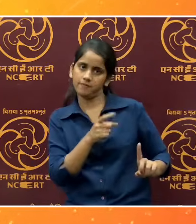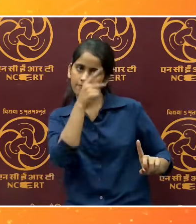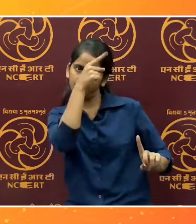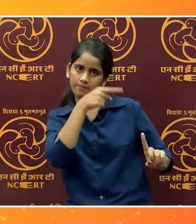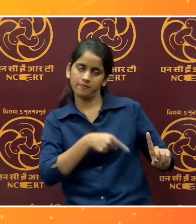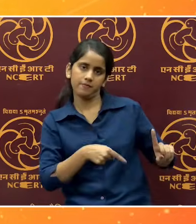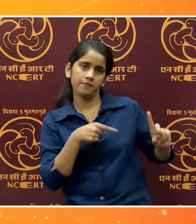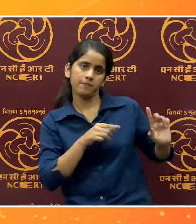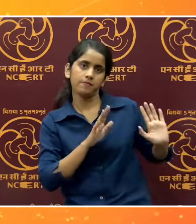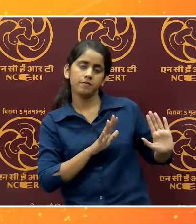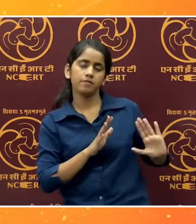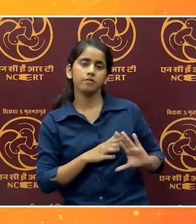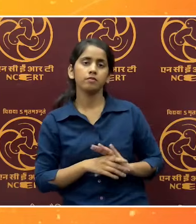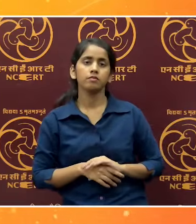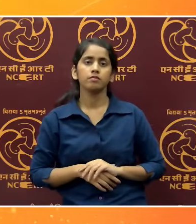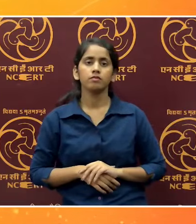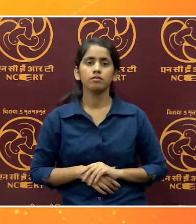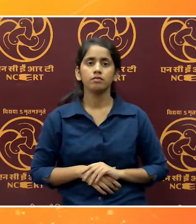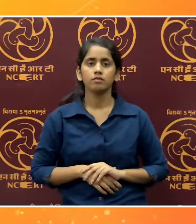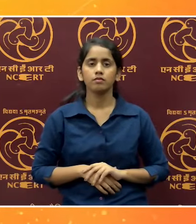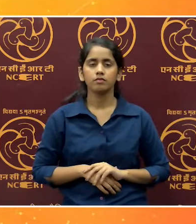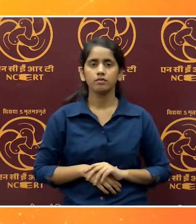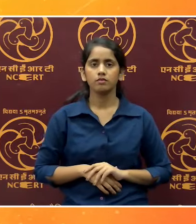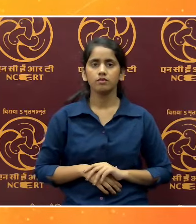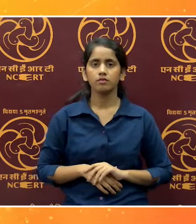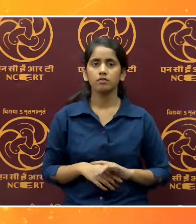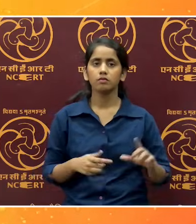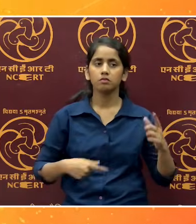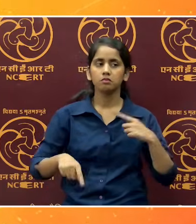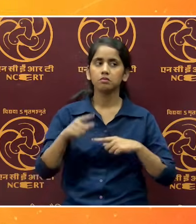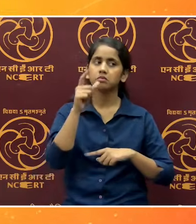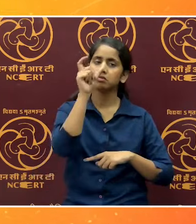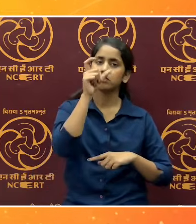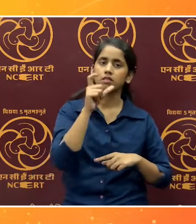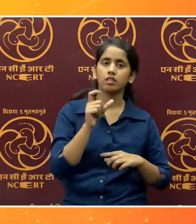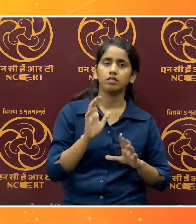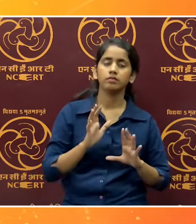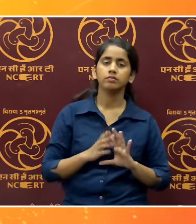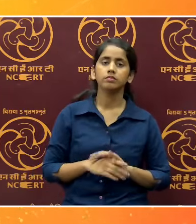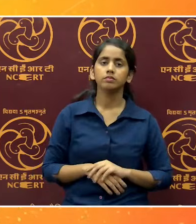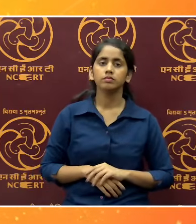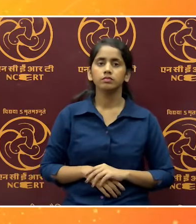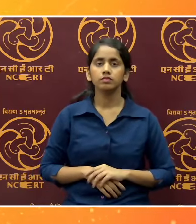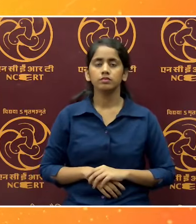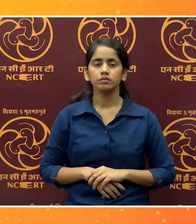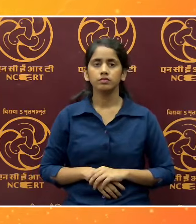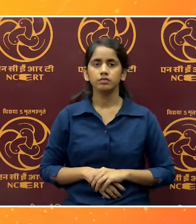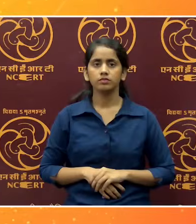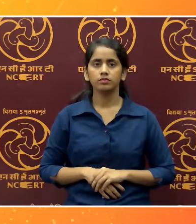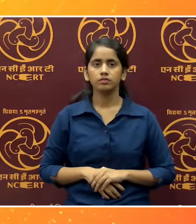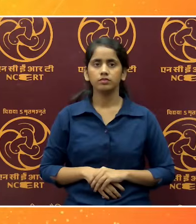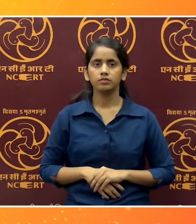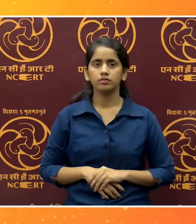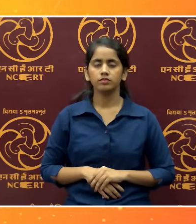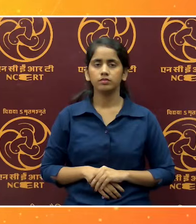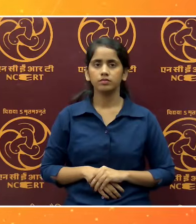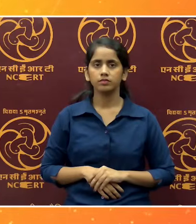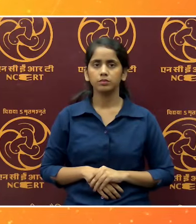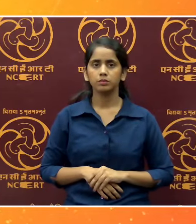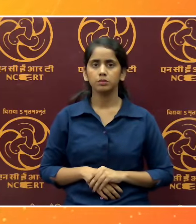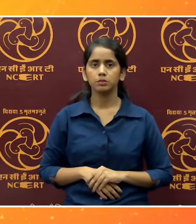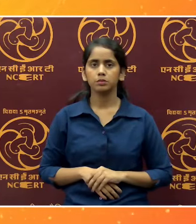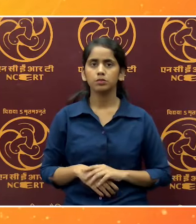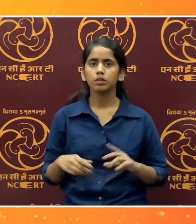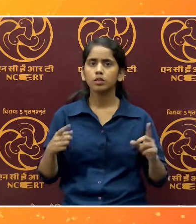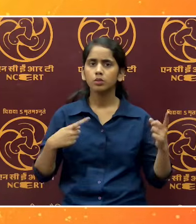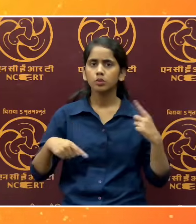So, these were the 3 keywords: hop, flick and webbed. Yes. Apart from this, yes. Would you like